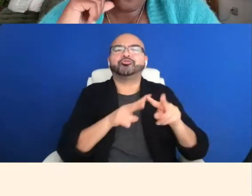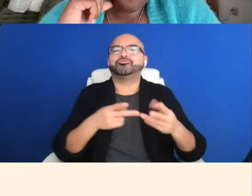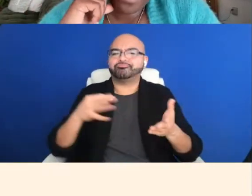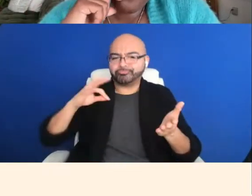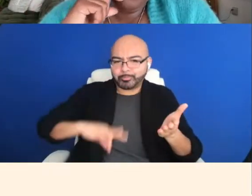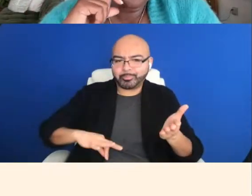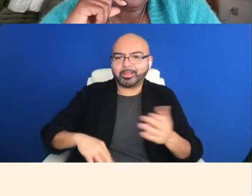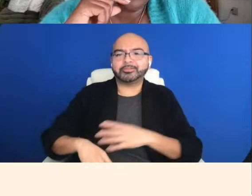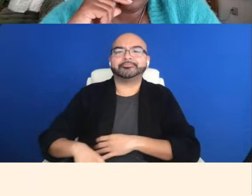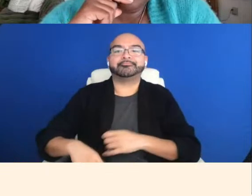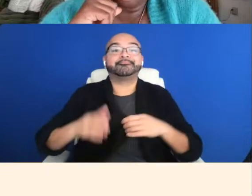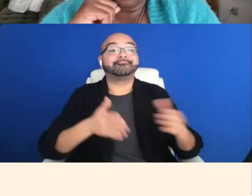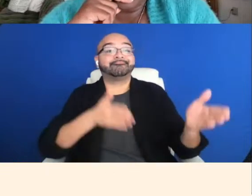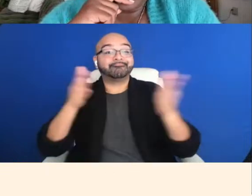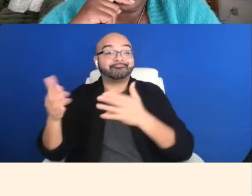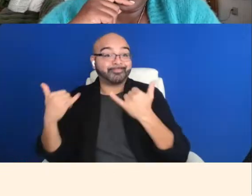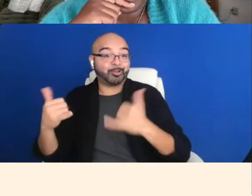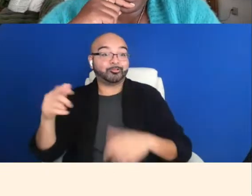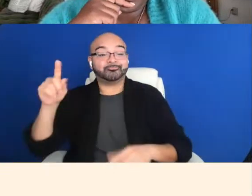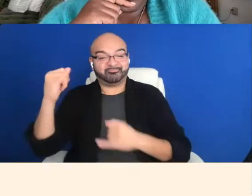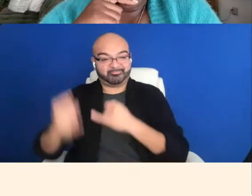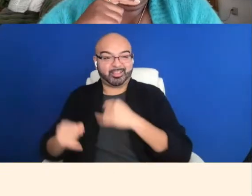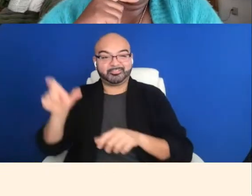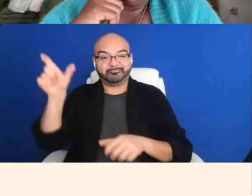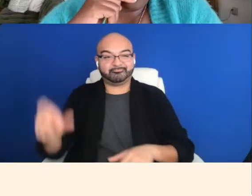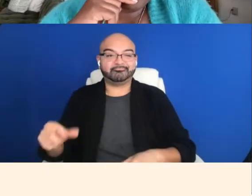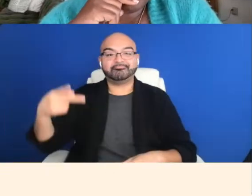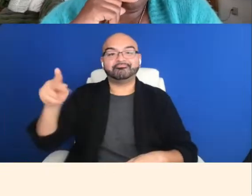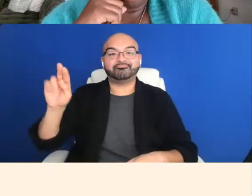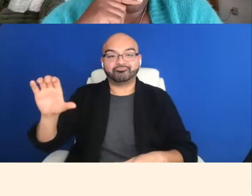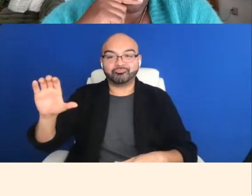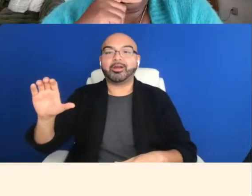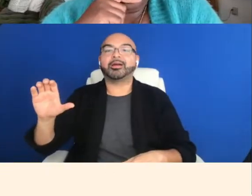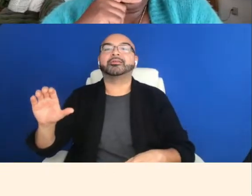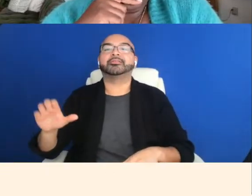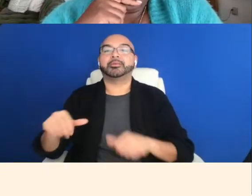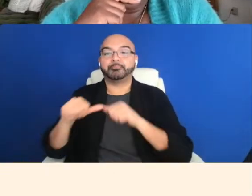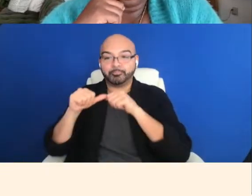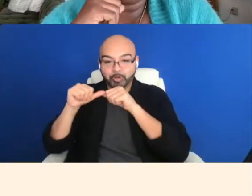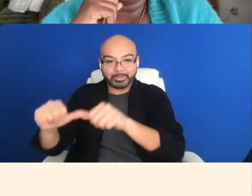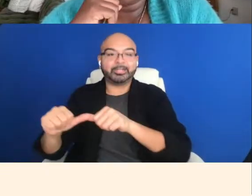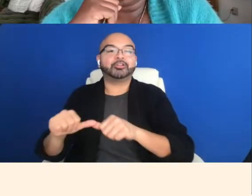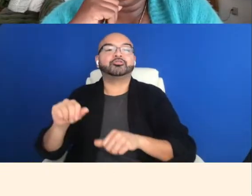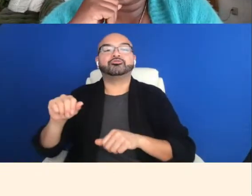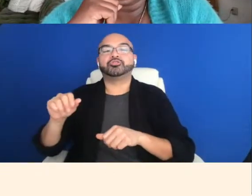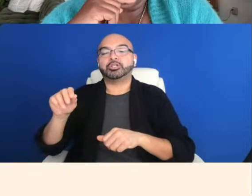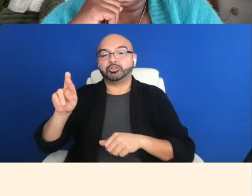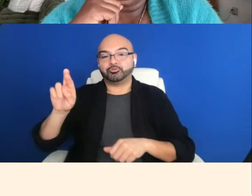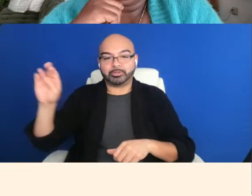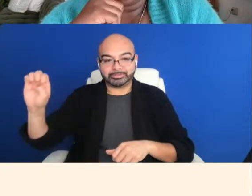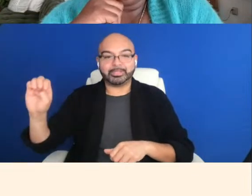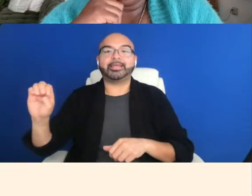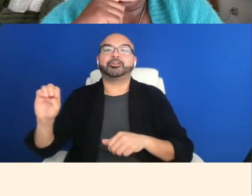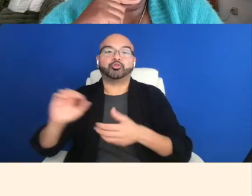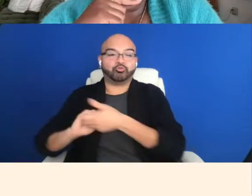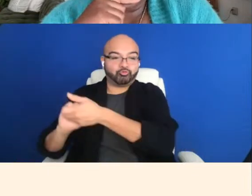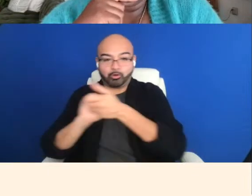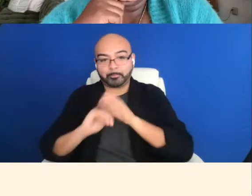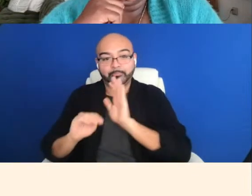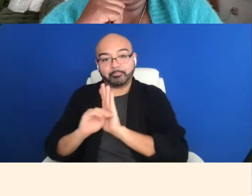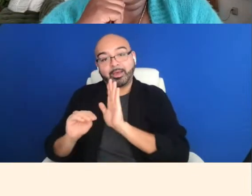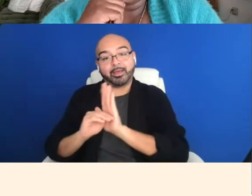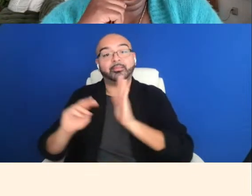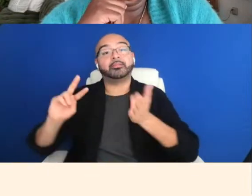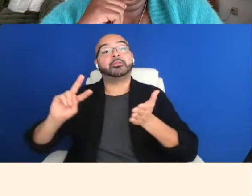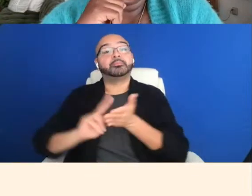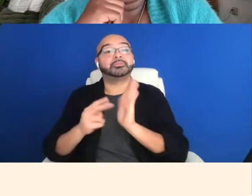look at the PREC model, the permanent real estate cooperative model, which means that we are